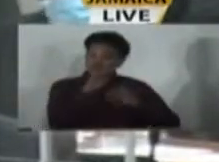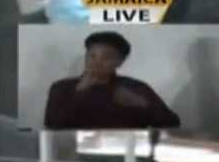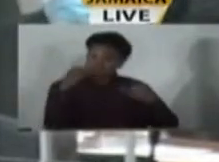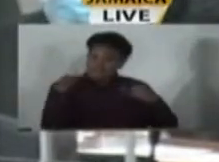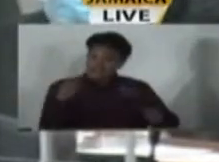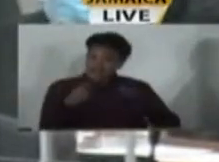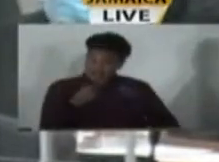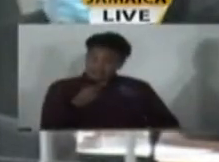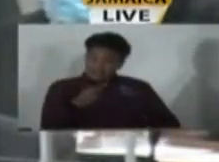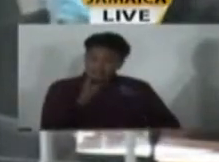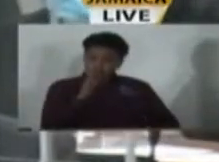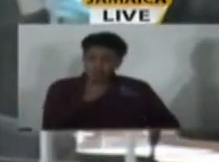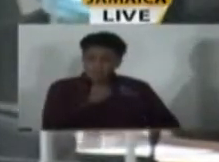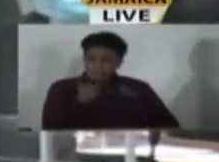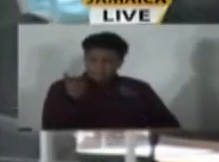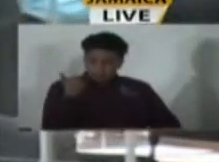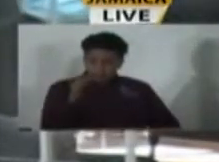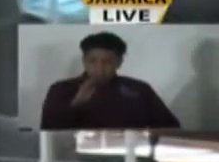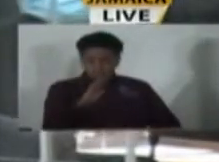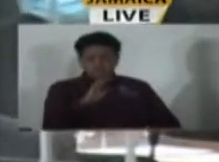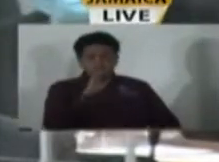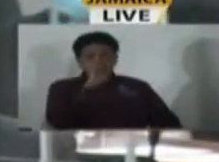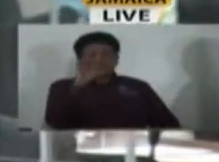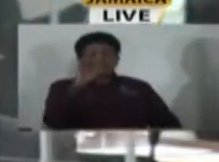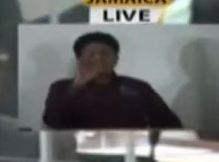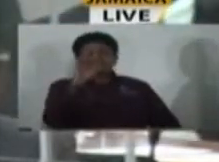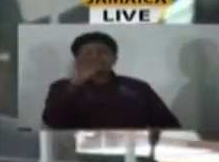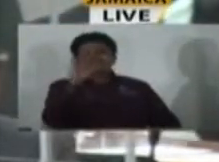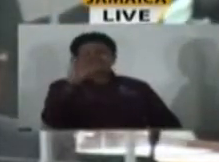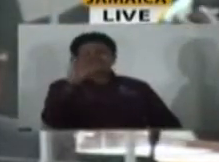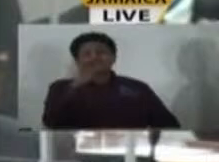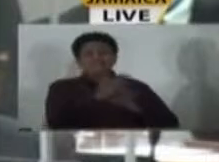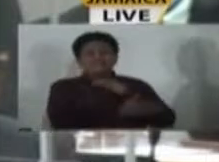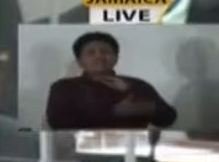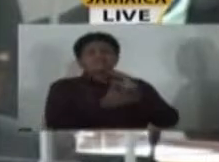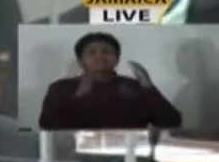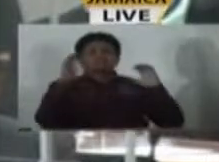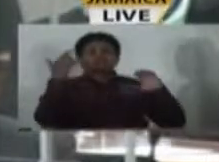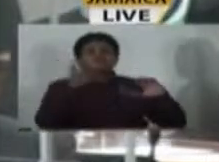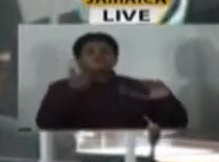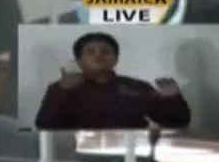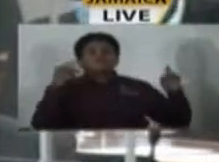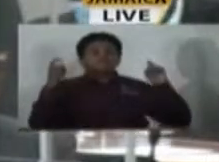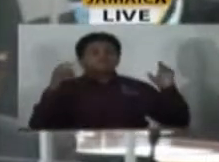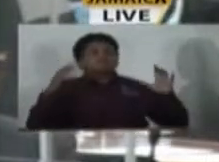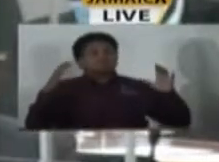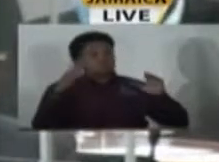Health, to the membership of the National Disaster Risk Management Council. I just want